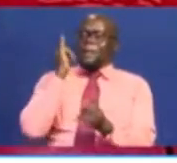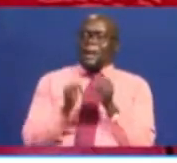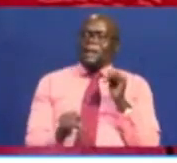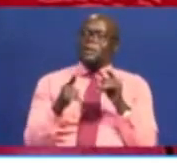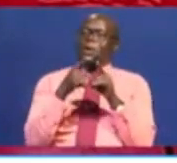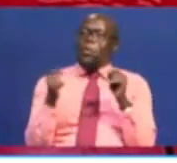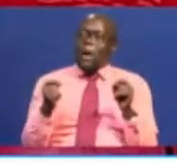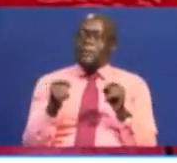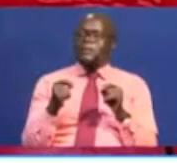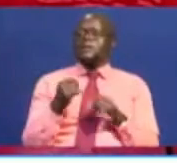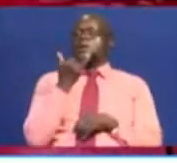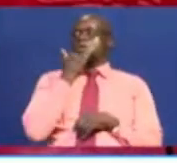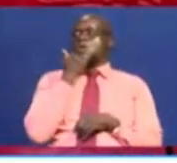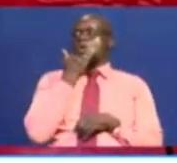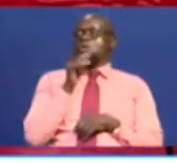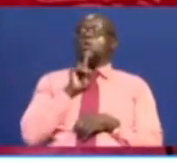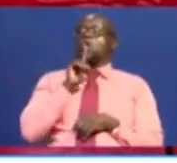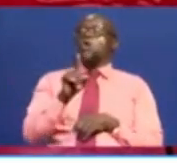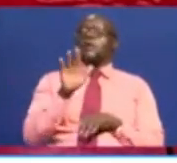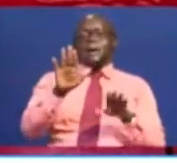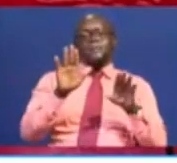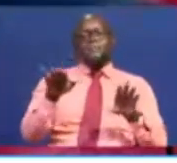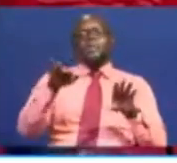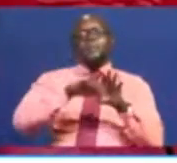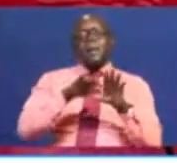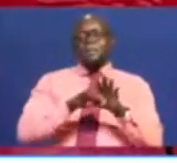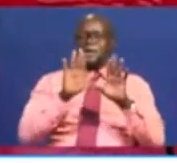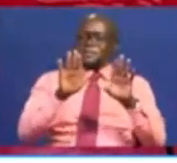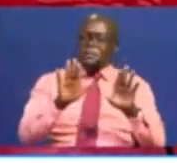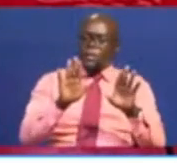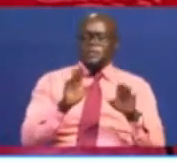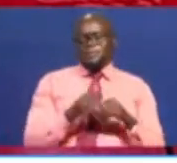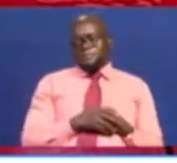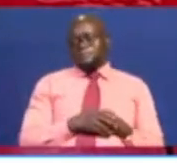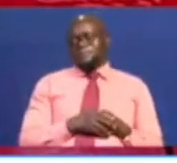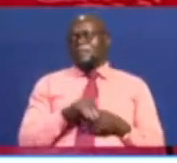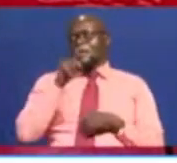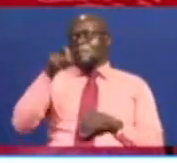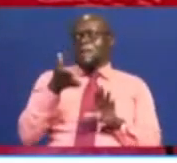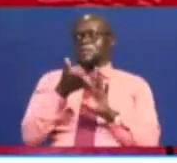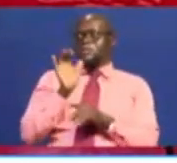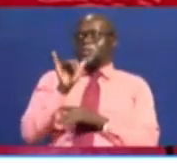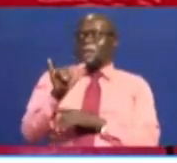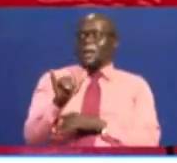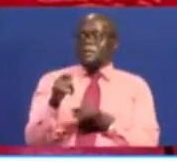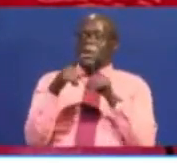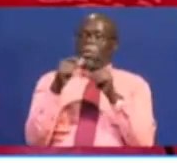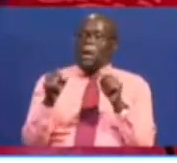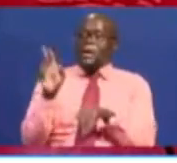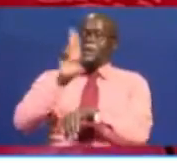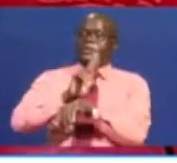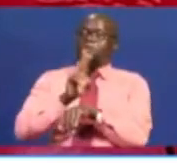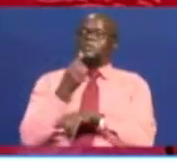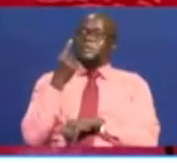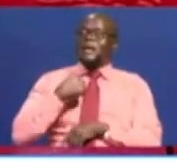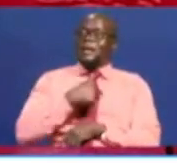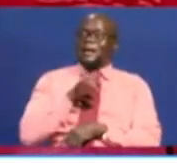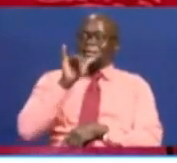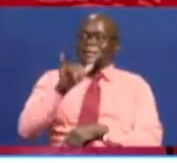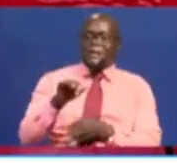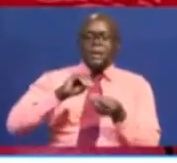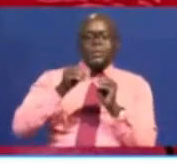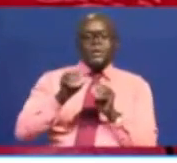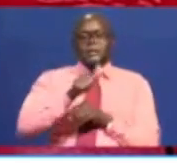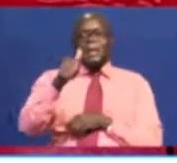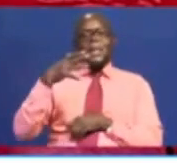using unparliamentary order members. Wait, just wait. Mr. Speaker, he must withdraw the unparliamentary language of telling us that we are kissing